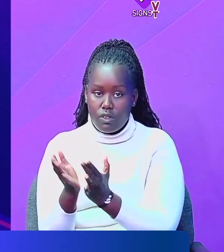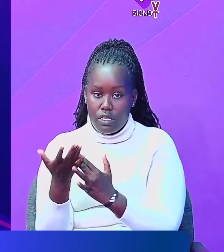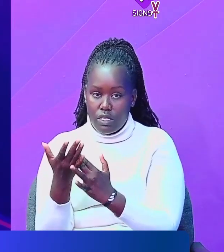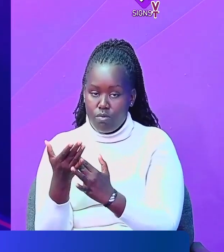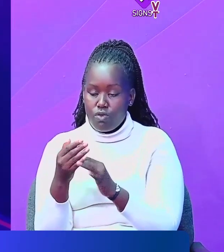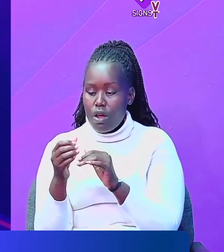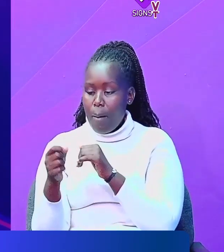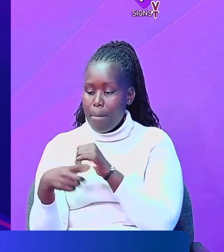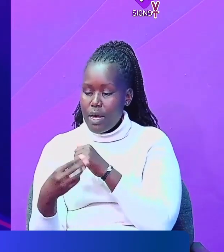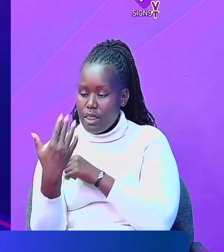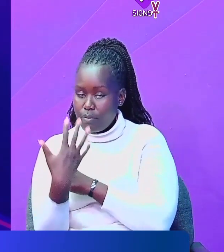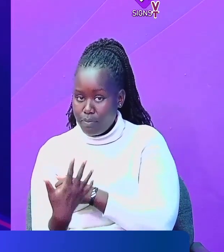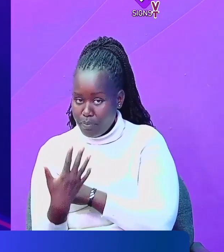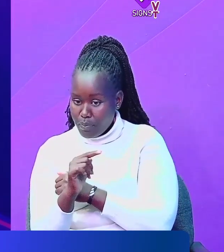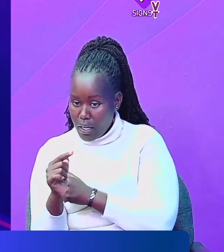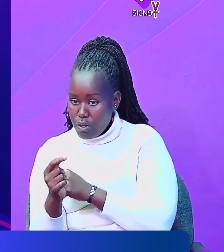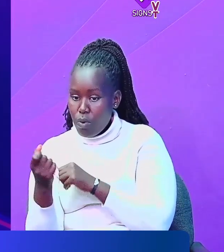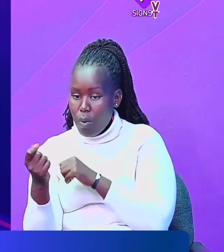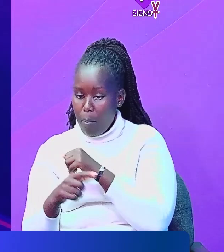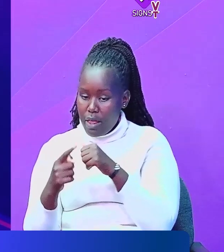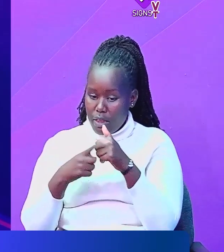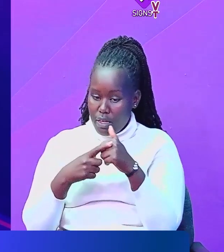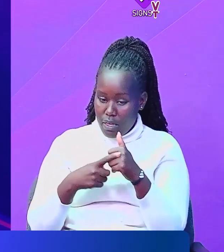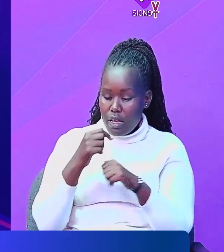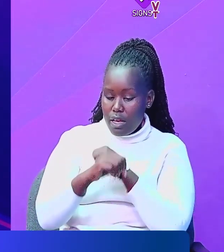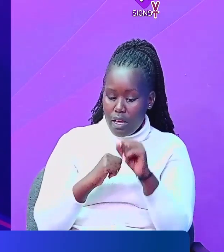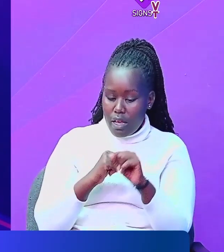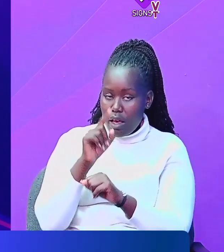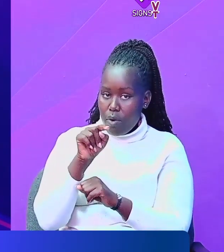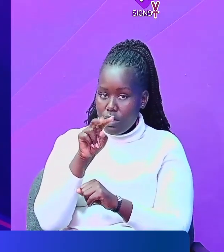and June 16, 2025. It received